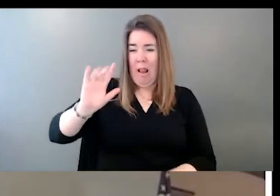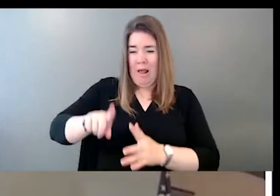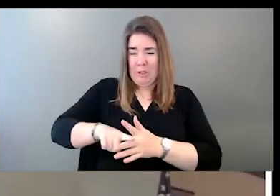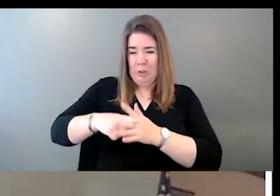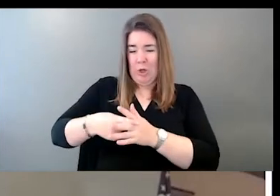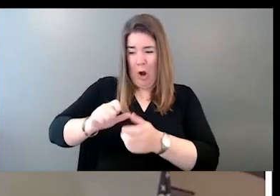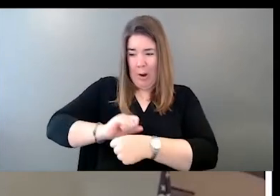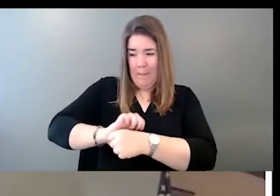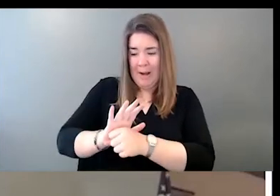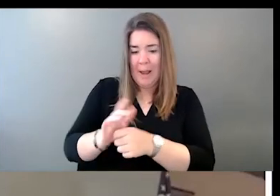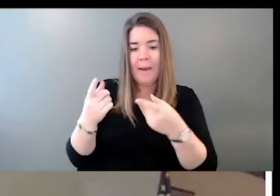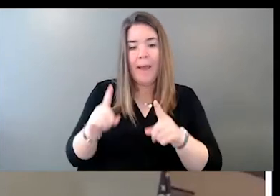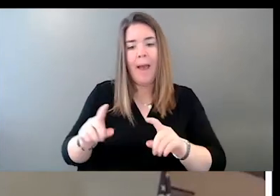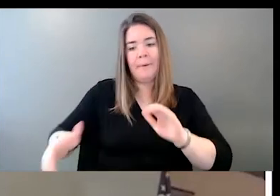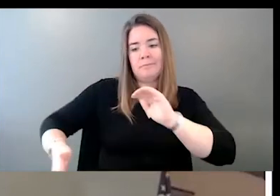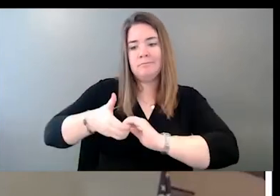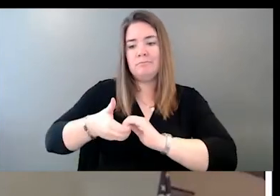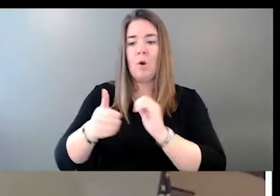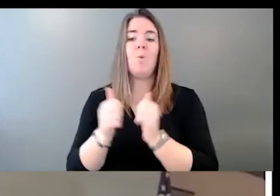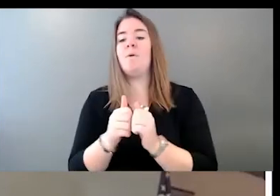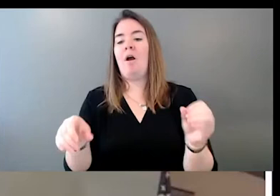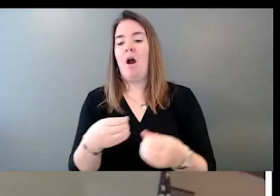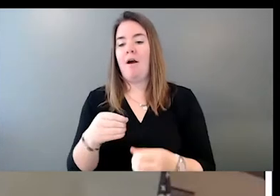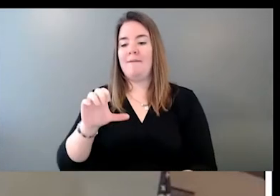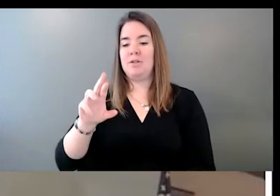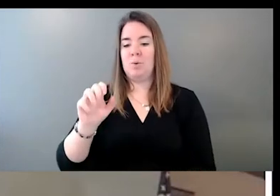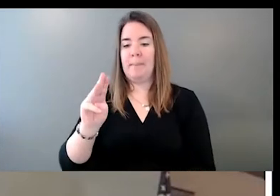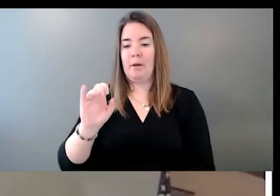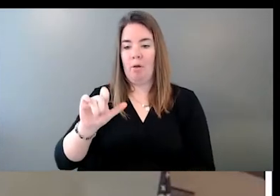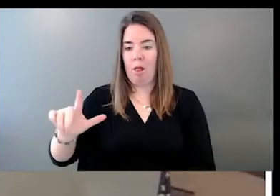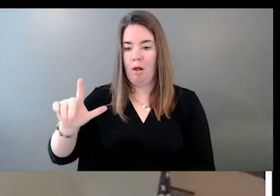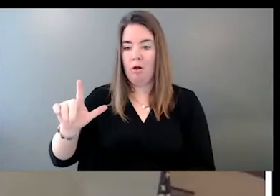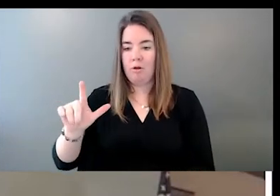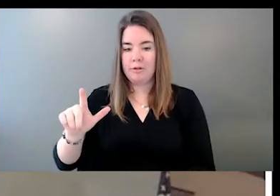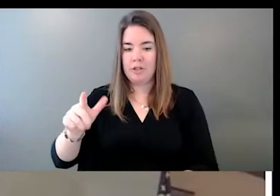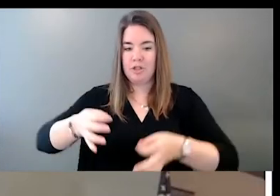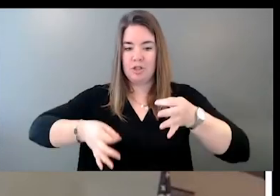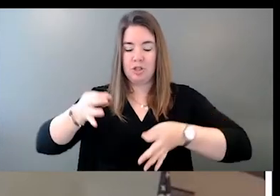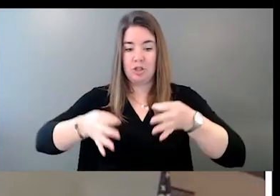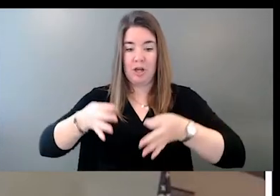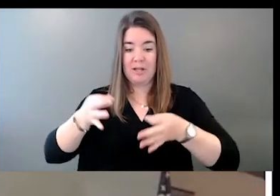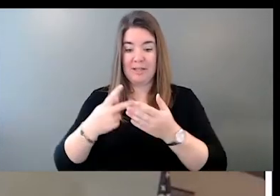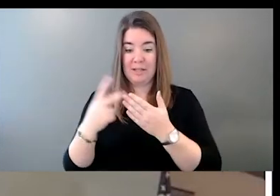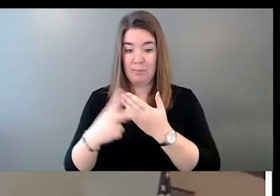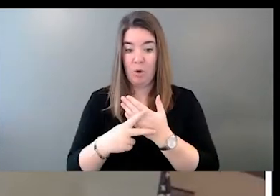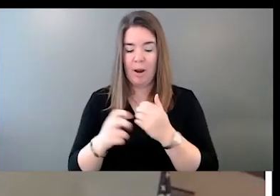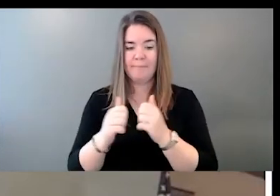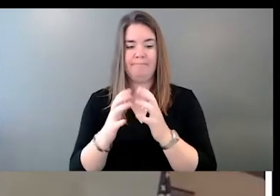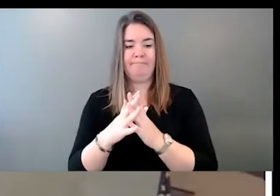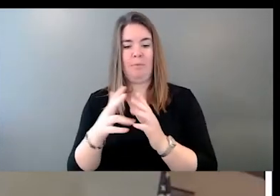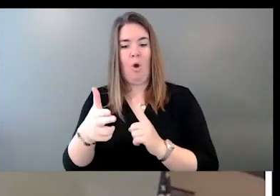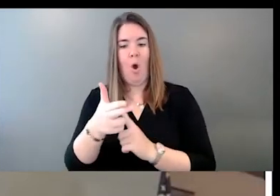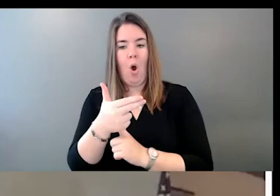partnership with the Office of Criminal Justice Services, created a hotel program. that expanded the capacity of our